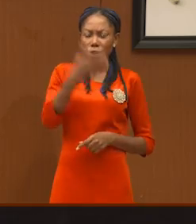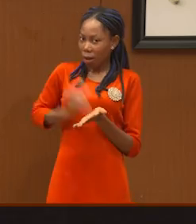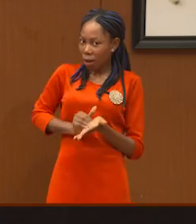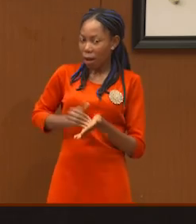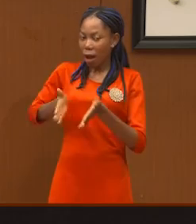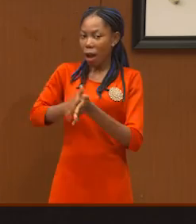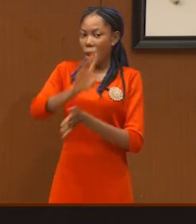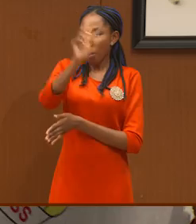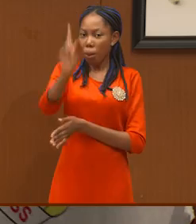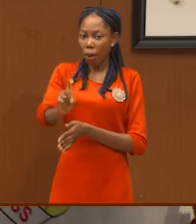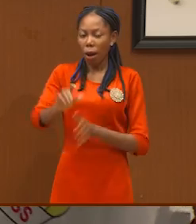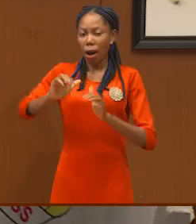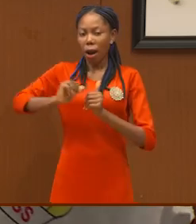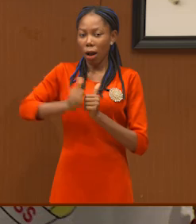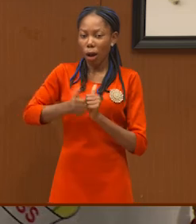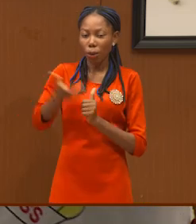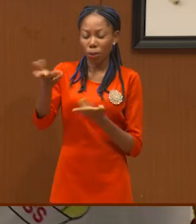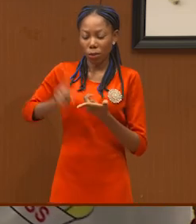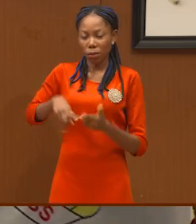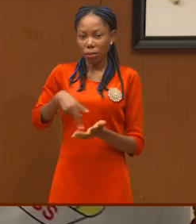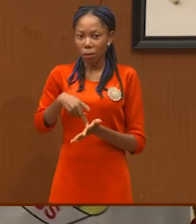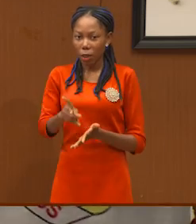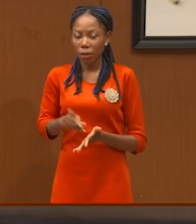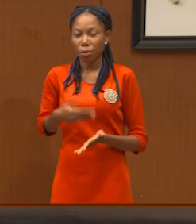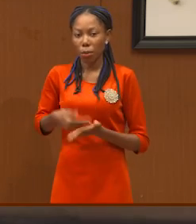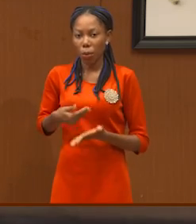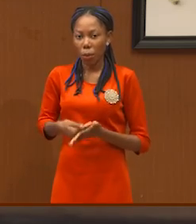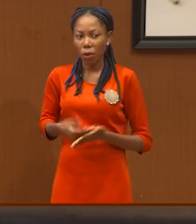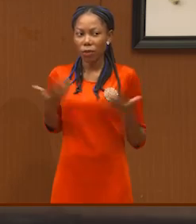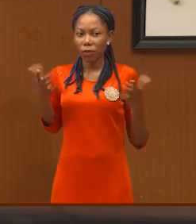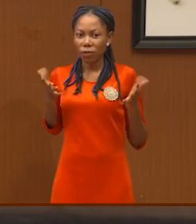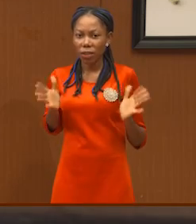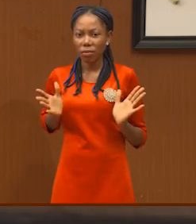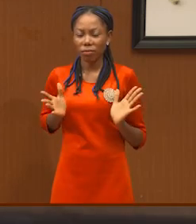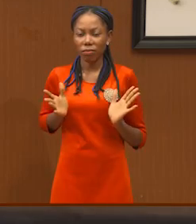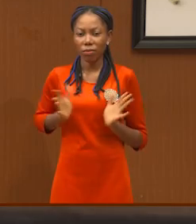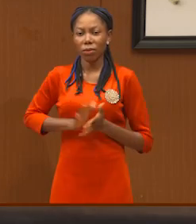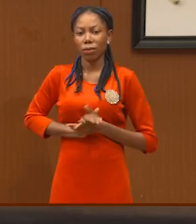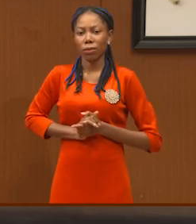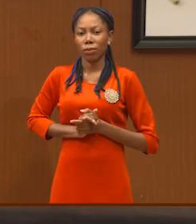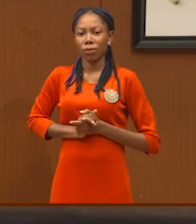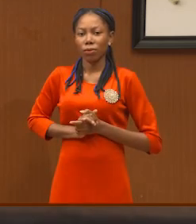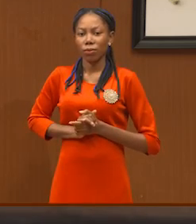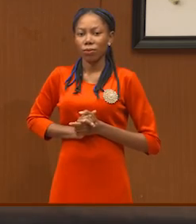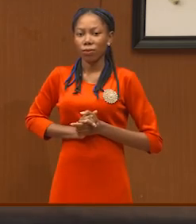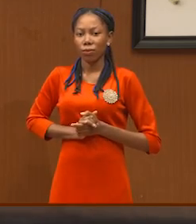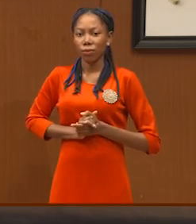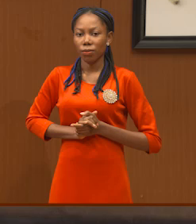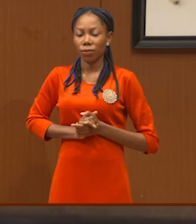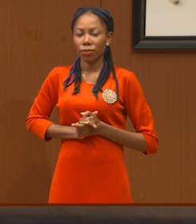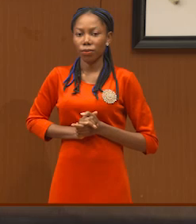pay. How do you intend to pay? This has nothing to do with him.